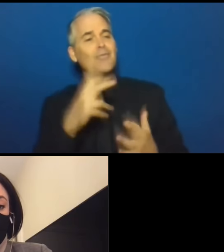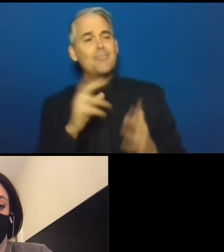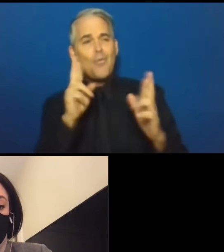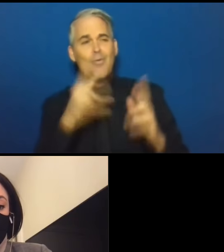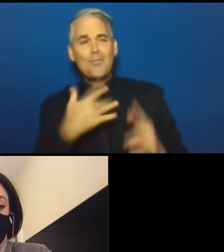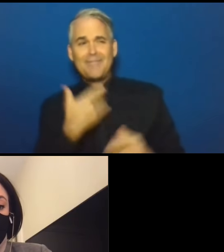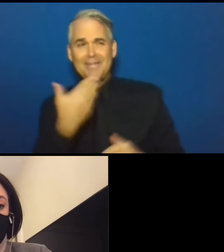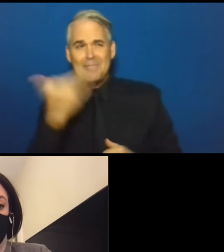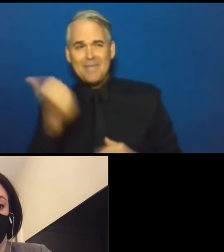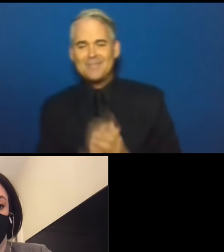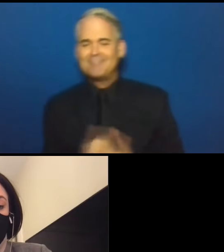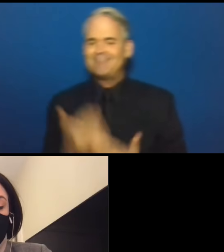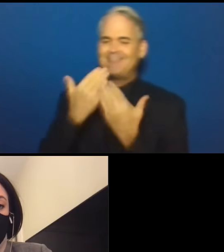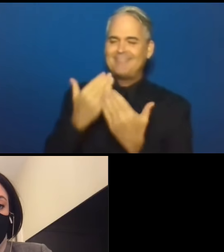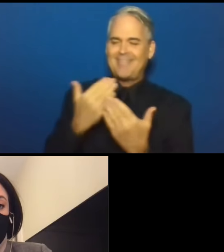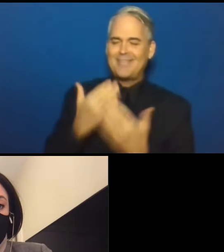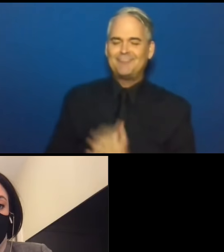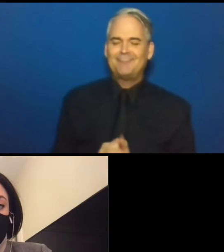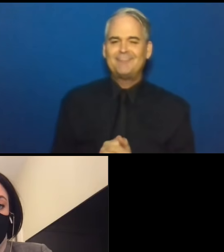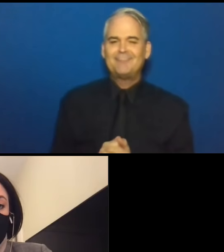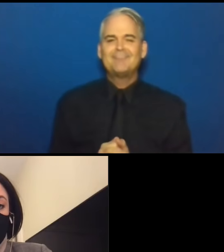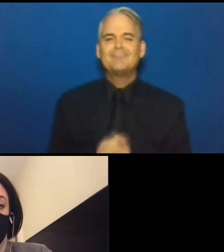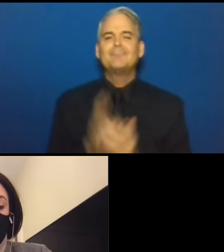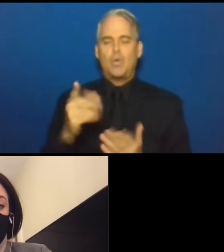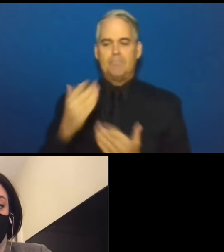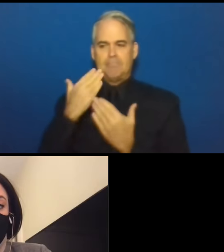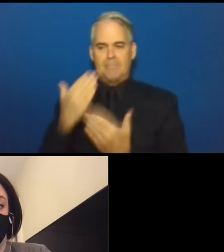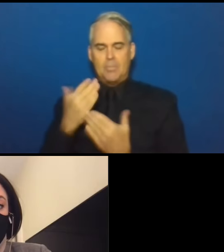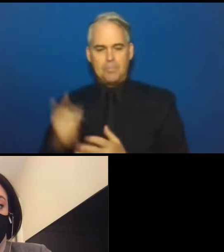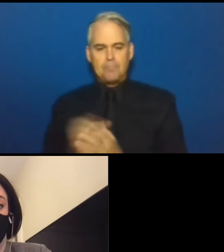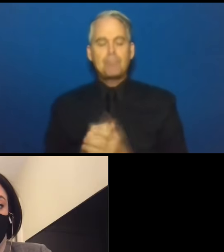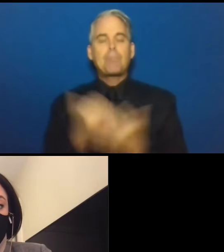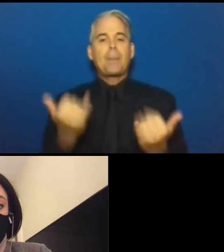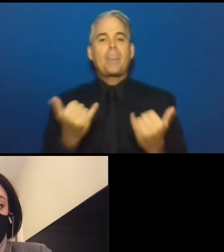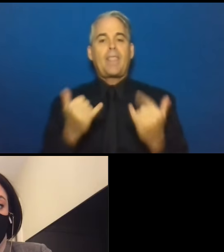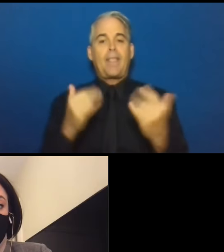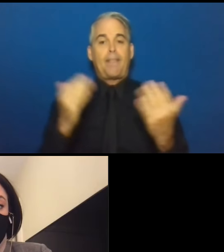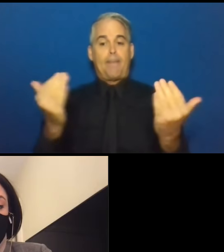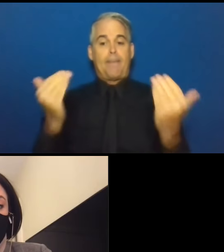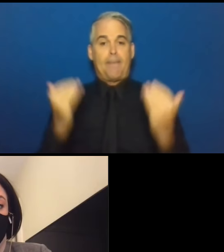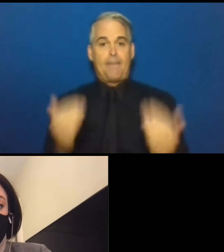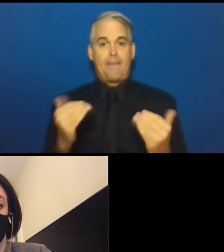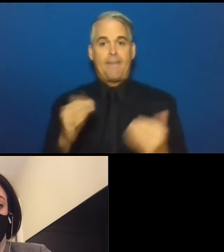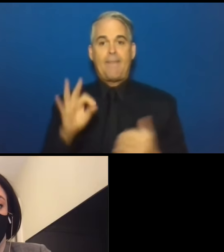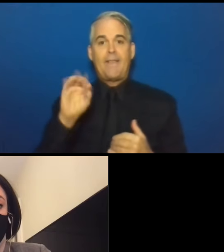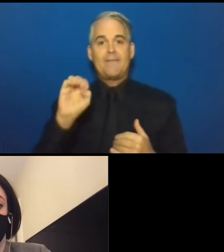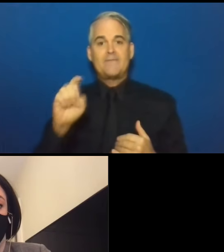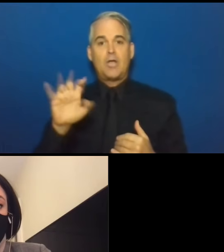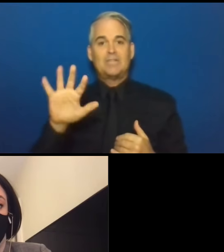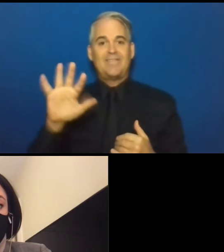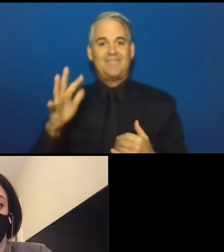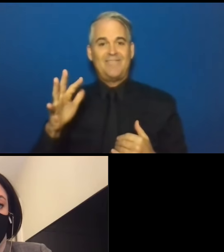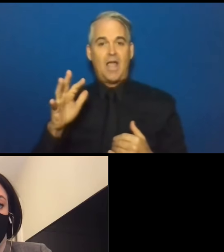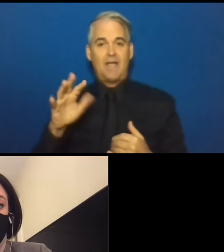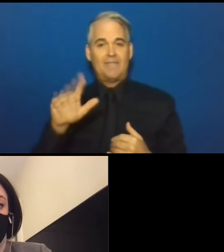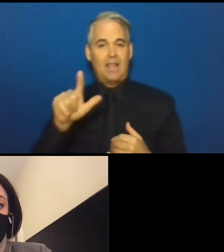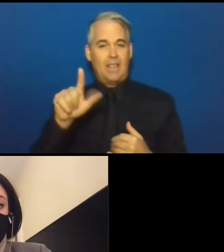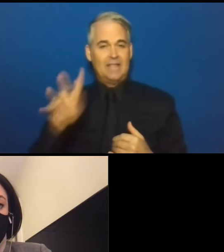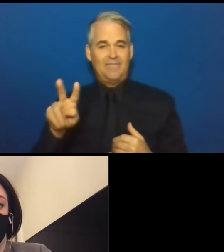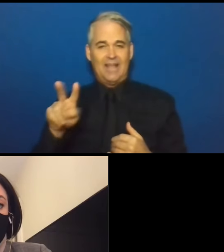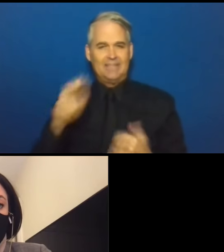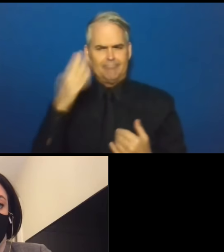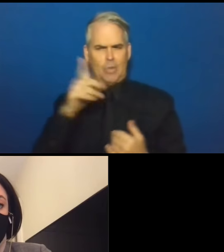it. Thank you, Howard. We'll go to the next question. Fox 5 Las Vegas. I'm not sure who the reporter is on the line, but